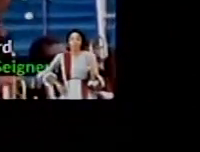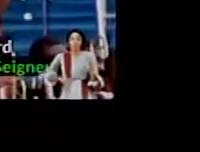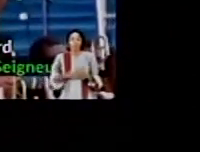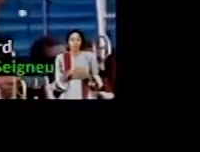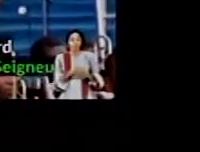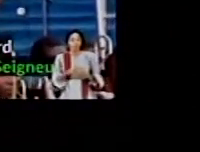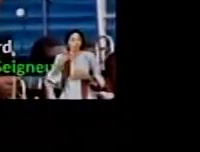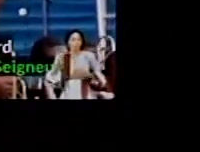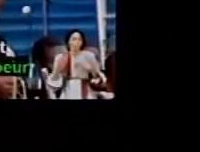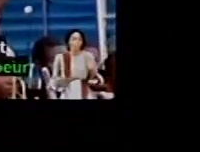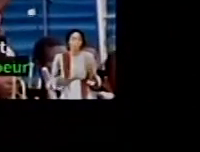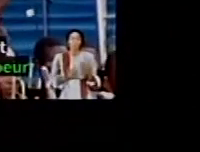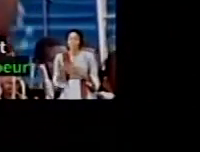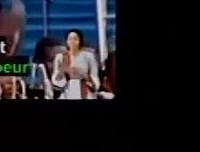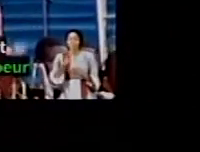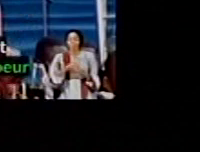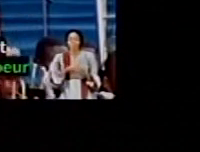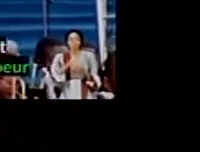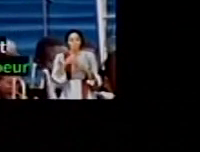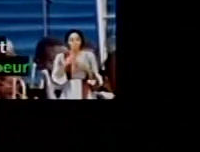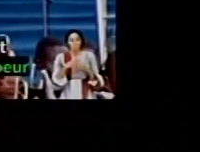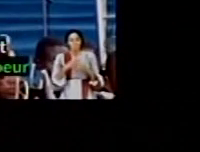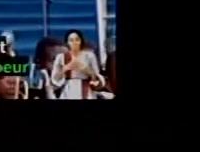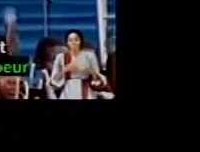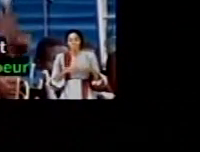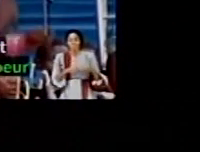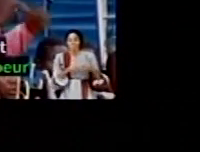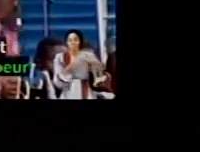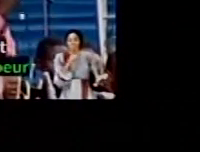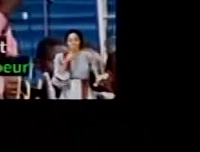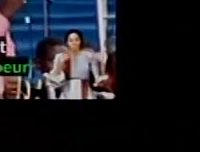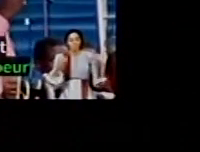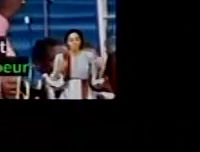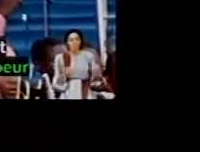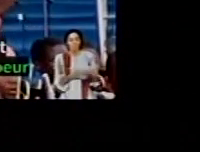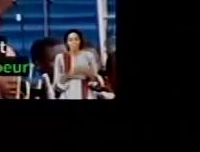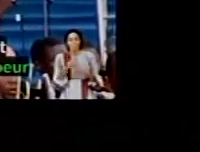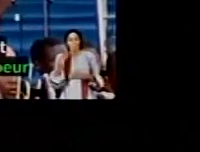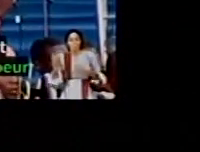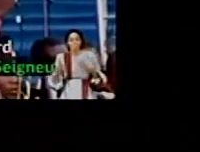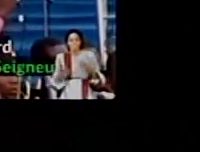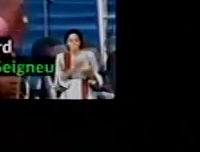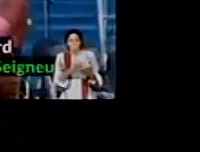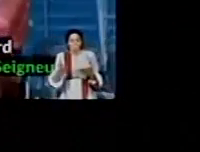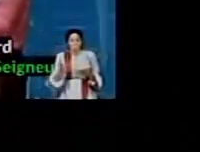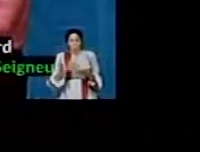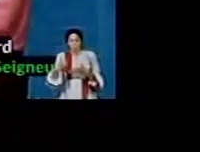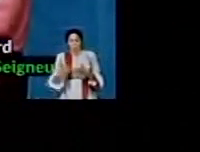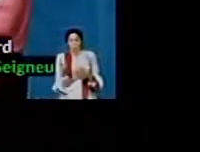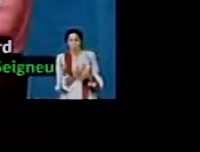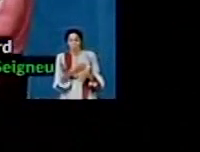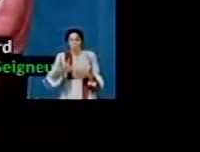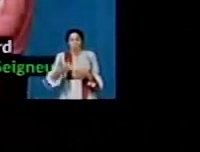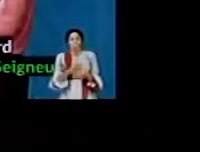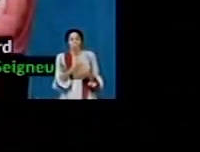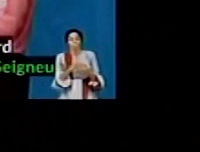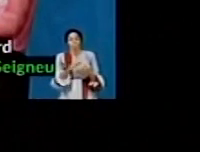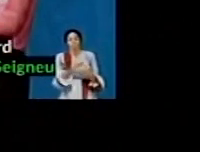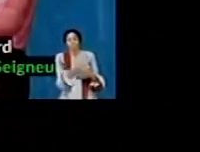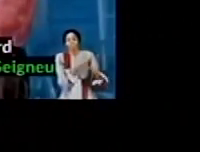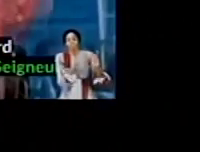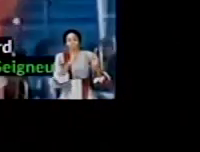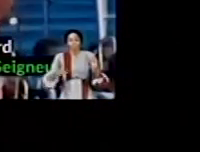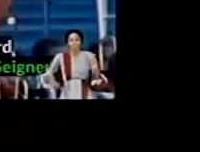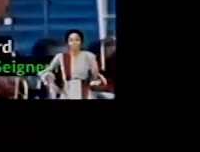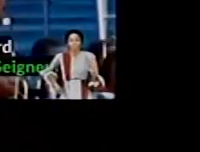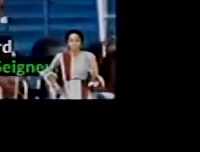Joy overflows. Joy overflows in my heart. Sing a new song to the Lord.